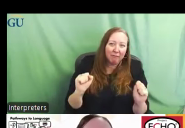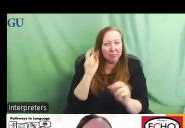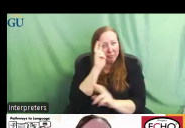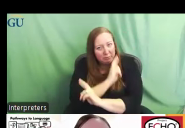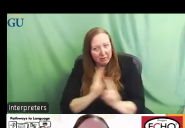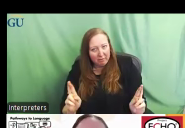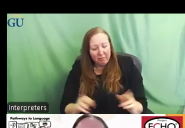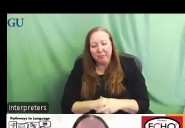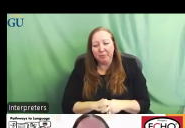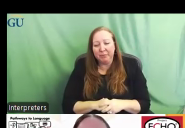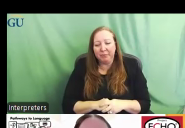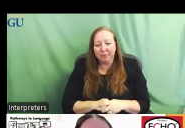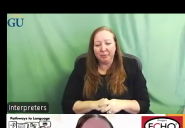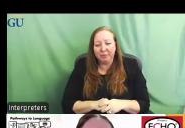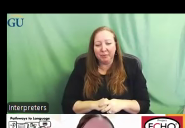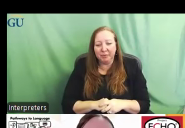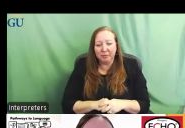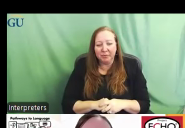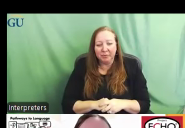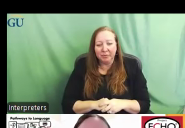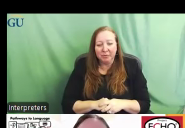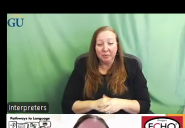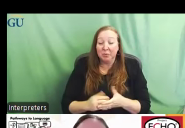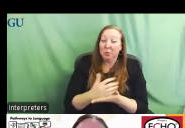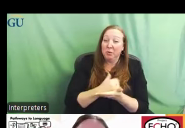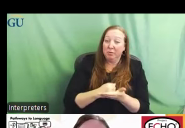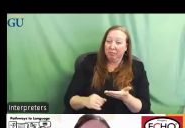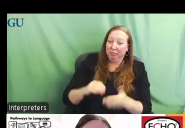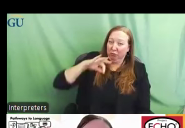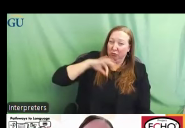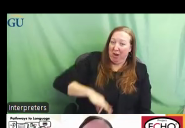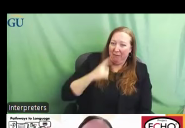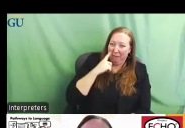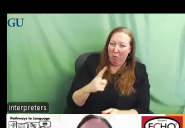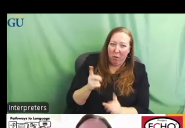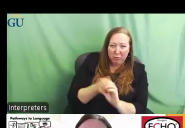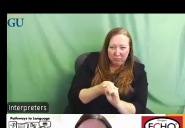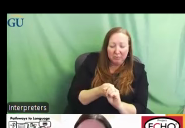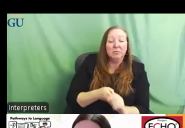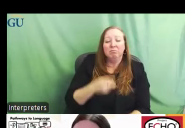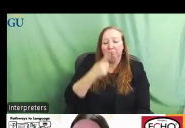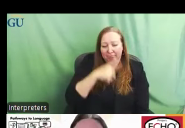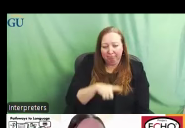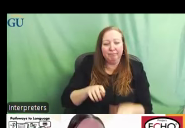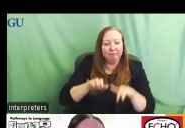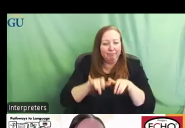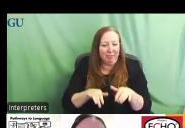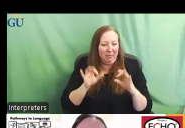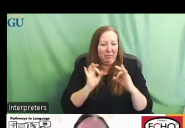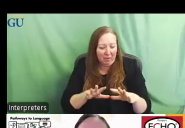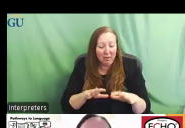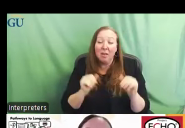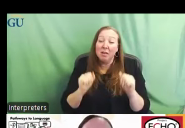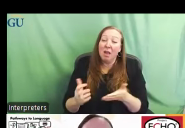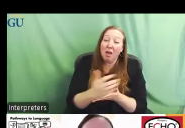To receive credit for your attendance today, please fill out the evaluation that will be sent to you after the session. You can earn professional development credits in